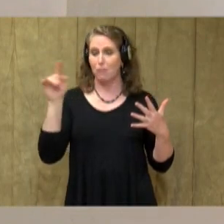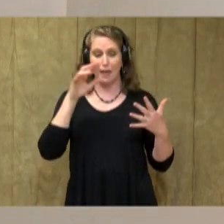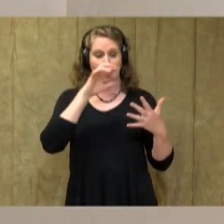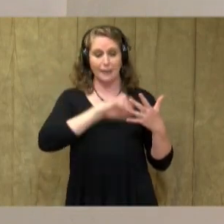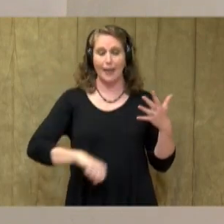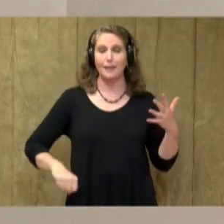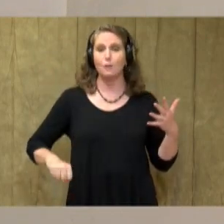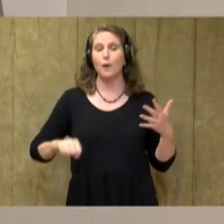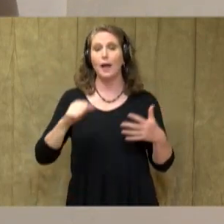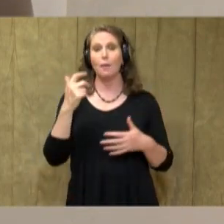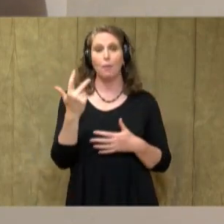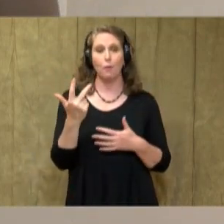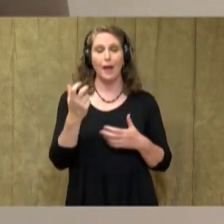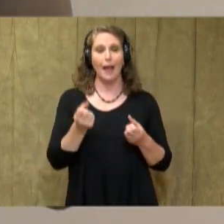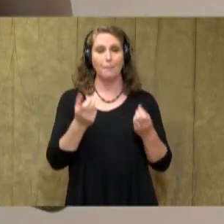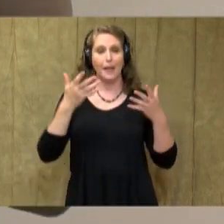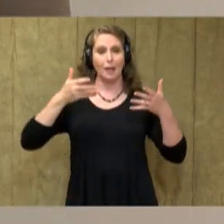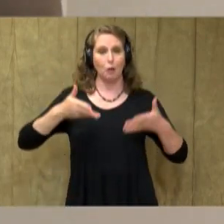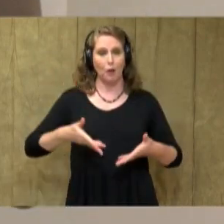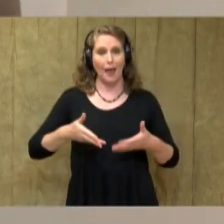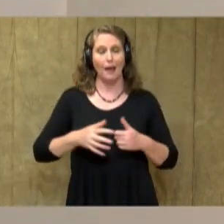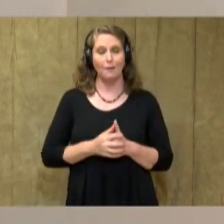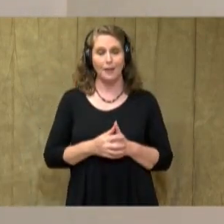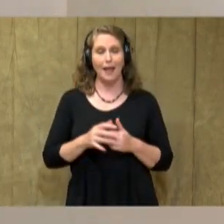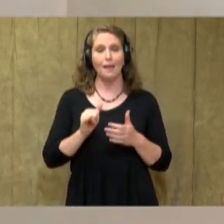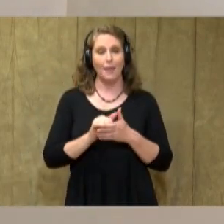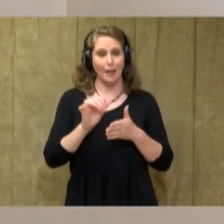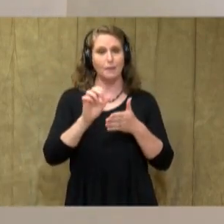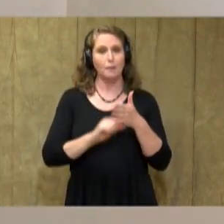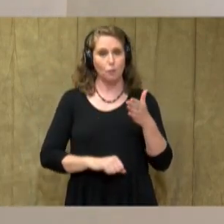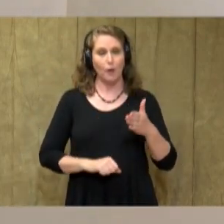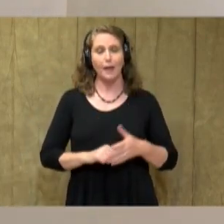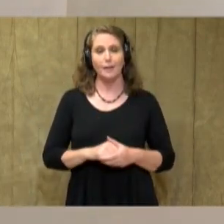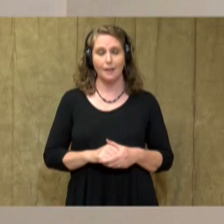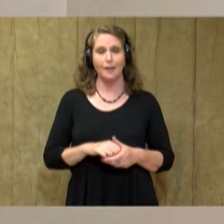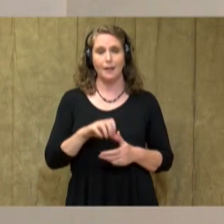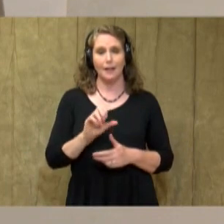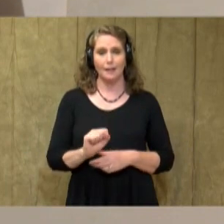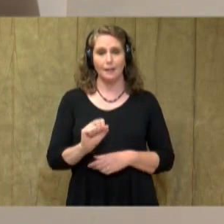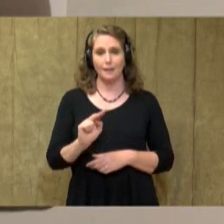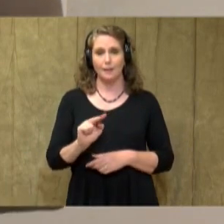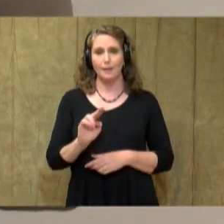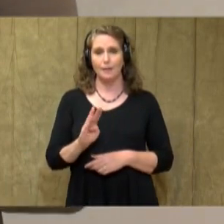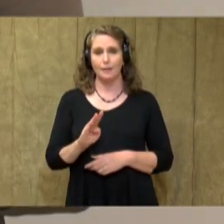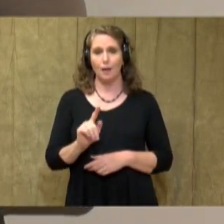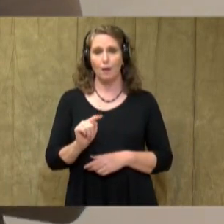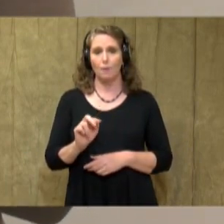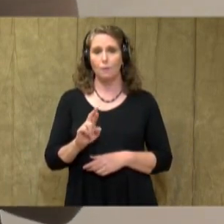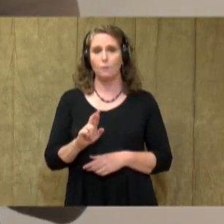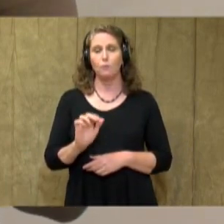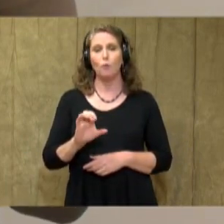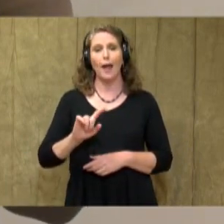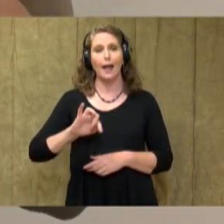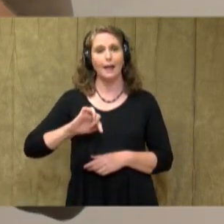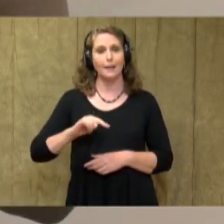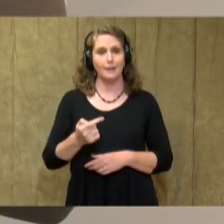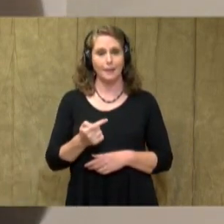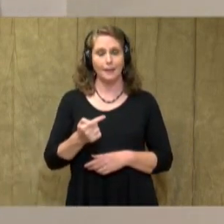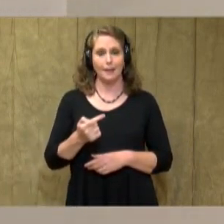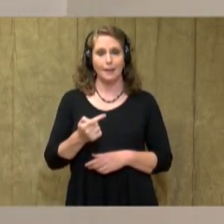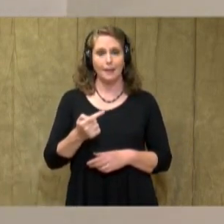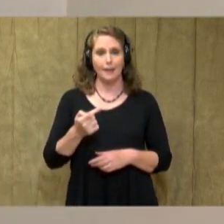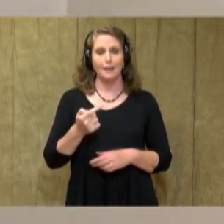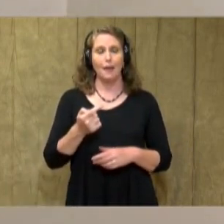away 3. How many do I have left? That is what subtracting is. Subtracting is taking away or taking things